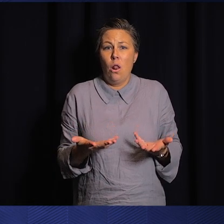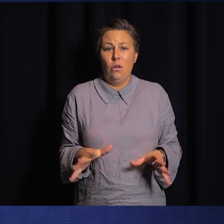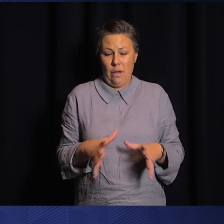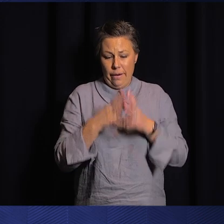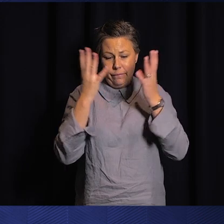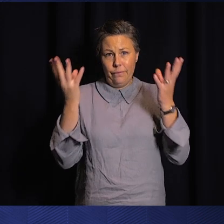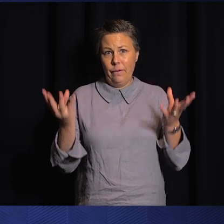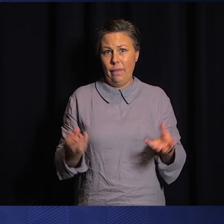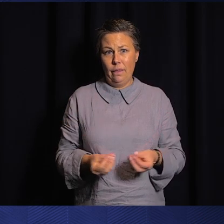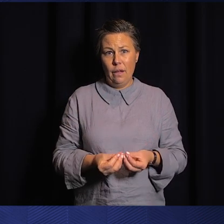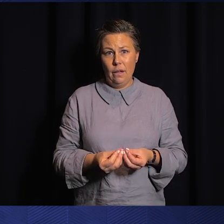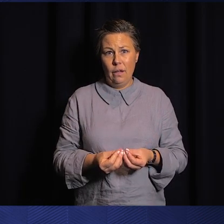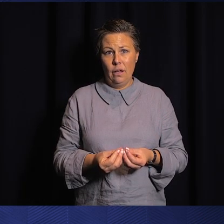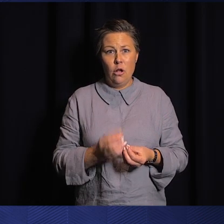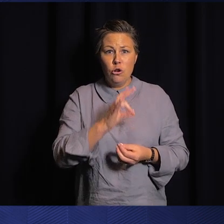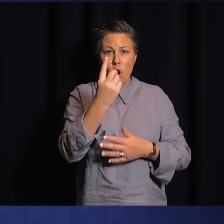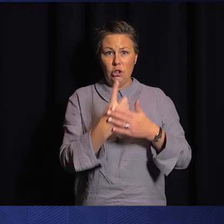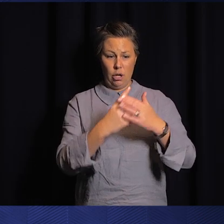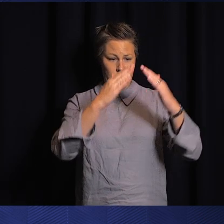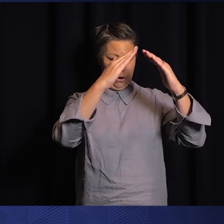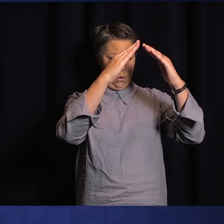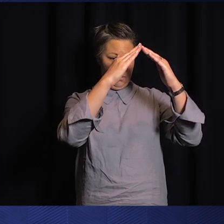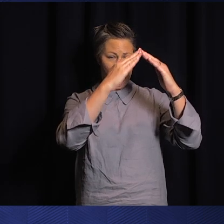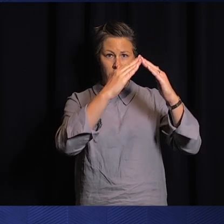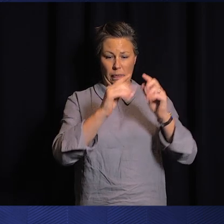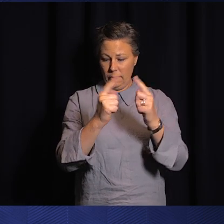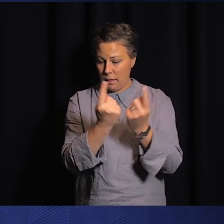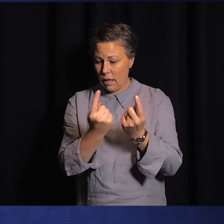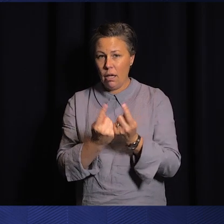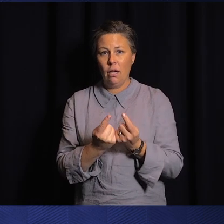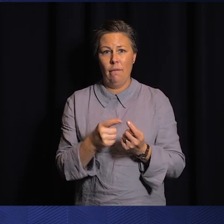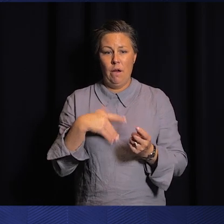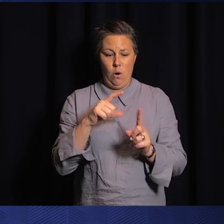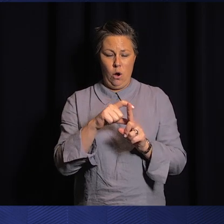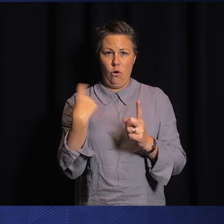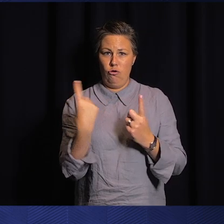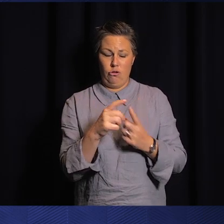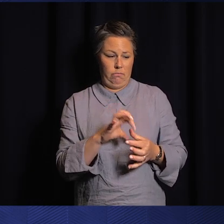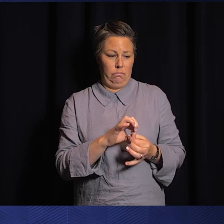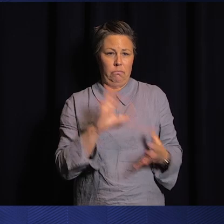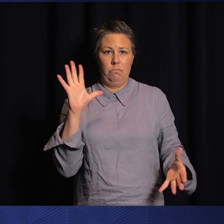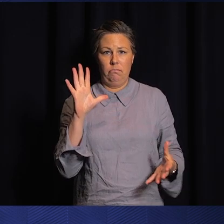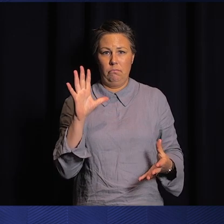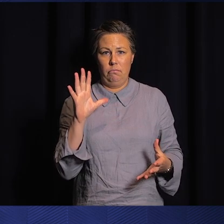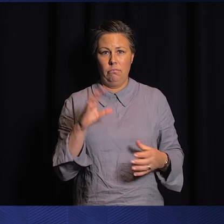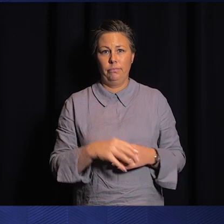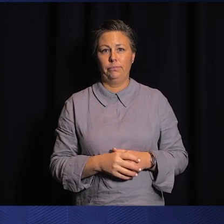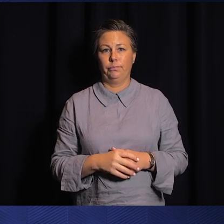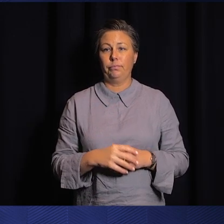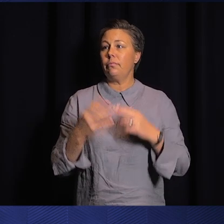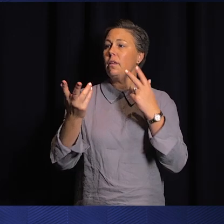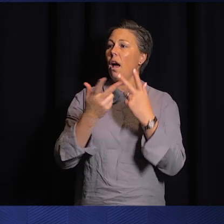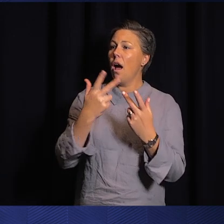they have lost their culture, and therefore they have lost their lives. We also speak about others affected